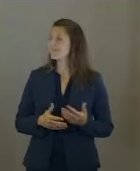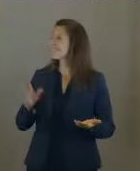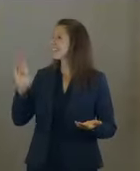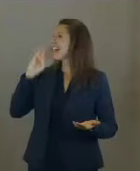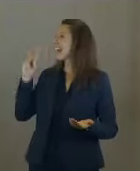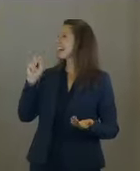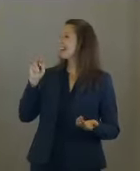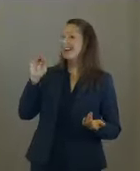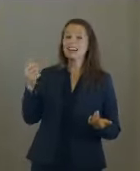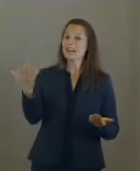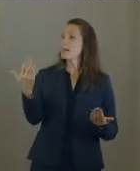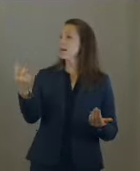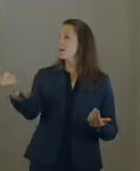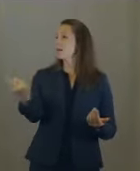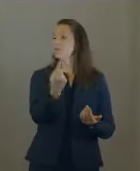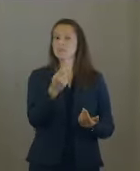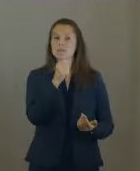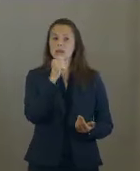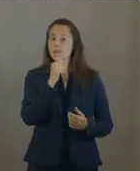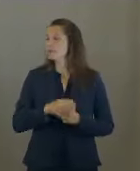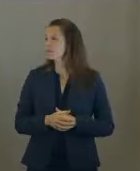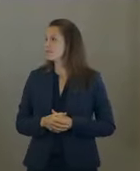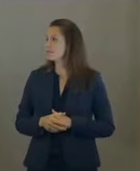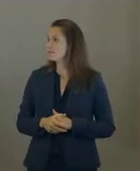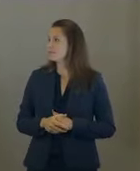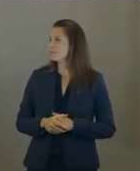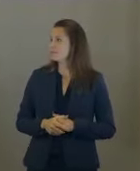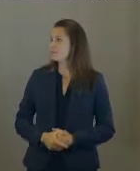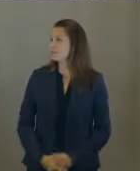Hi, Tanya. Come on up, come up to the microphone.